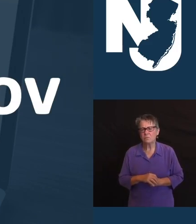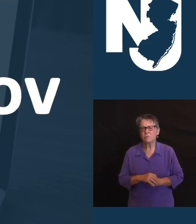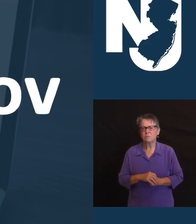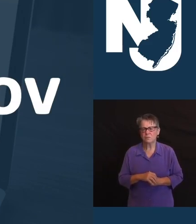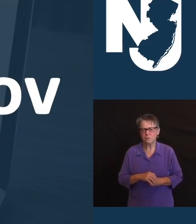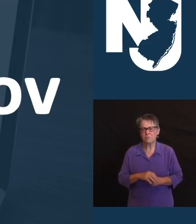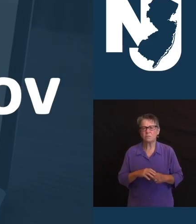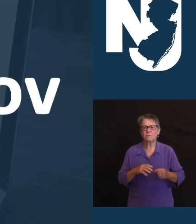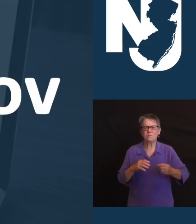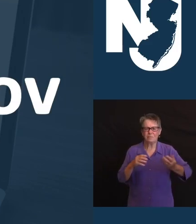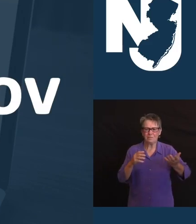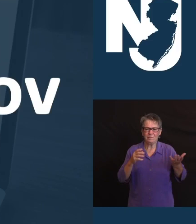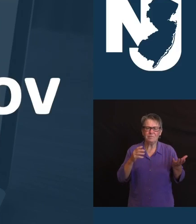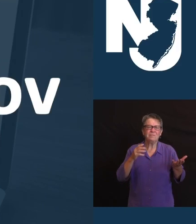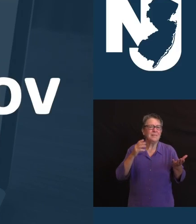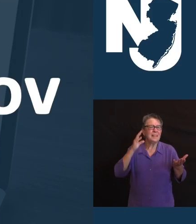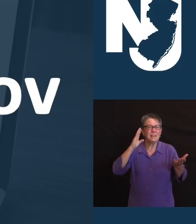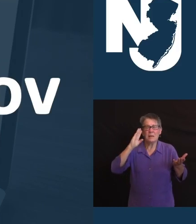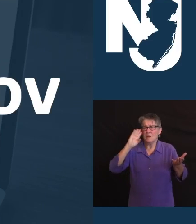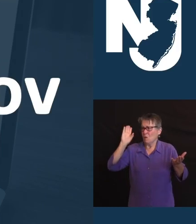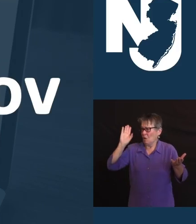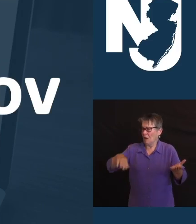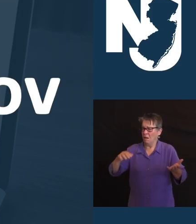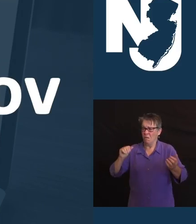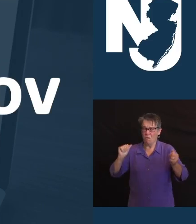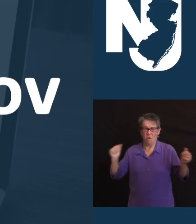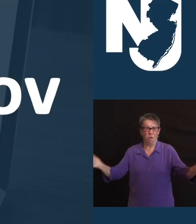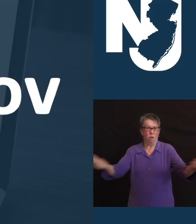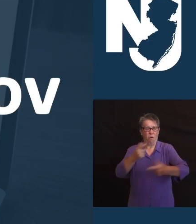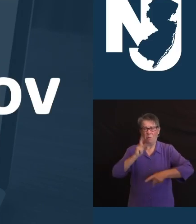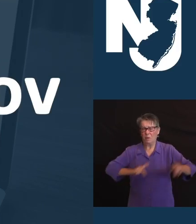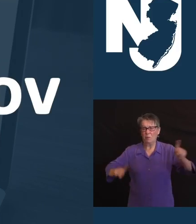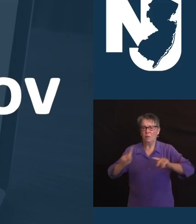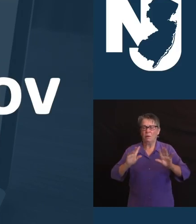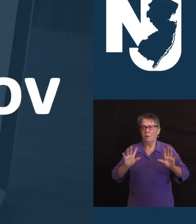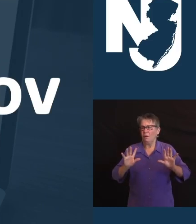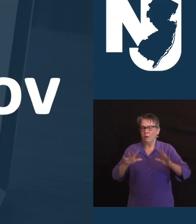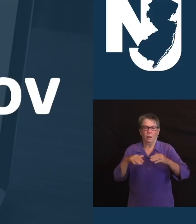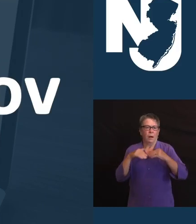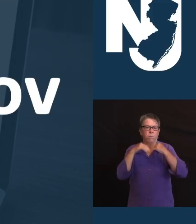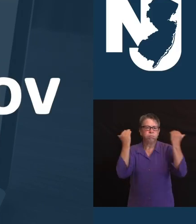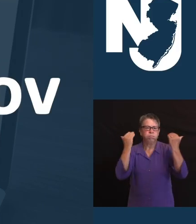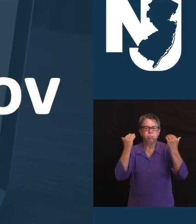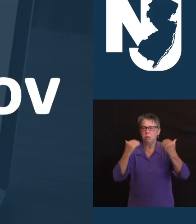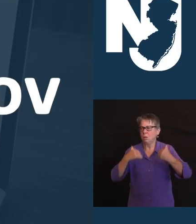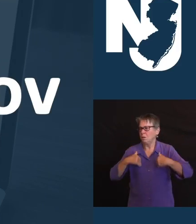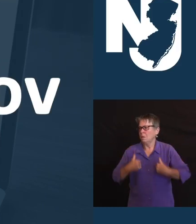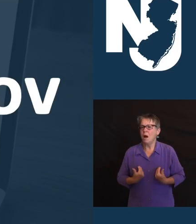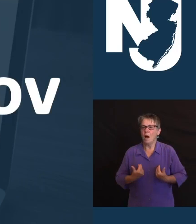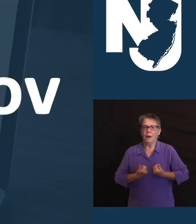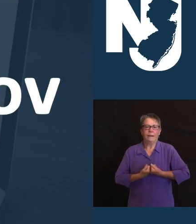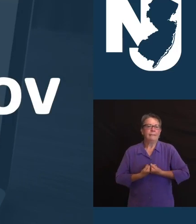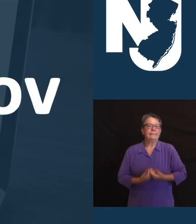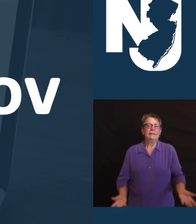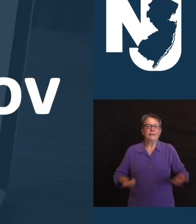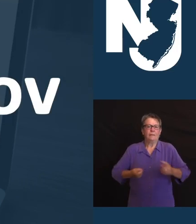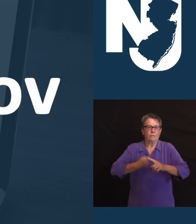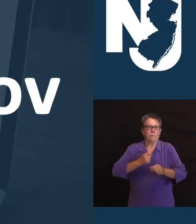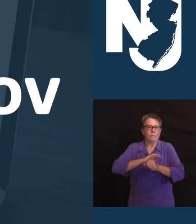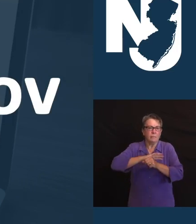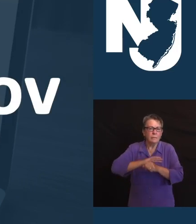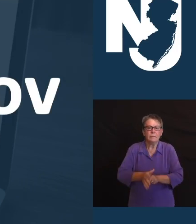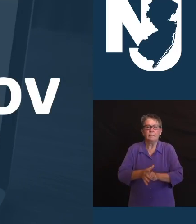fatigue. That's only natural after the past nearly 7 months, but now is the time we have to dig deep and find some added